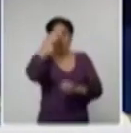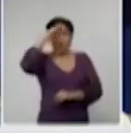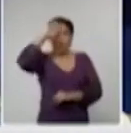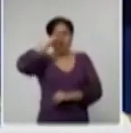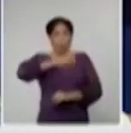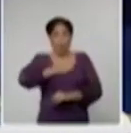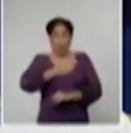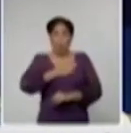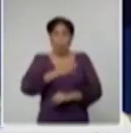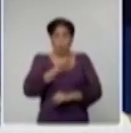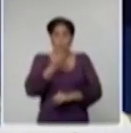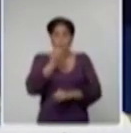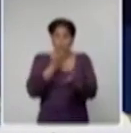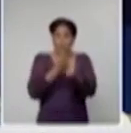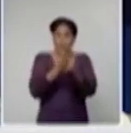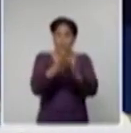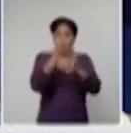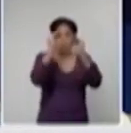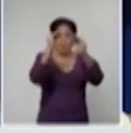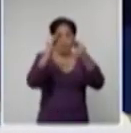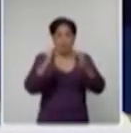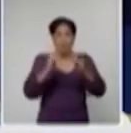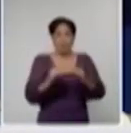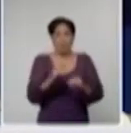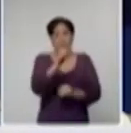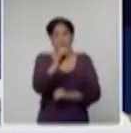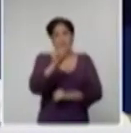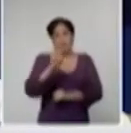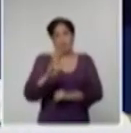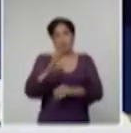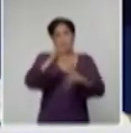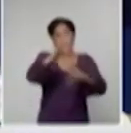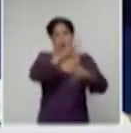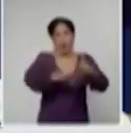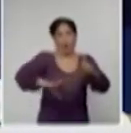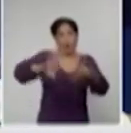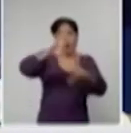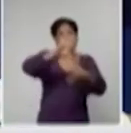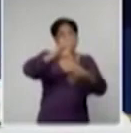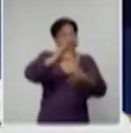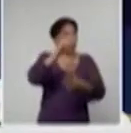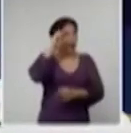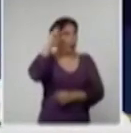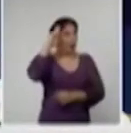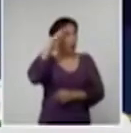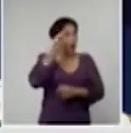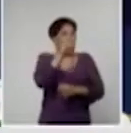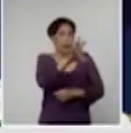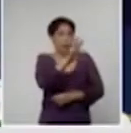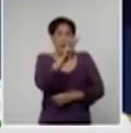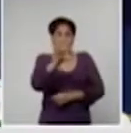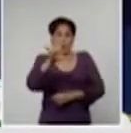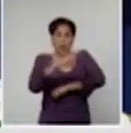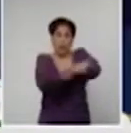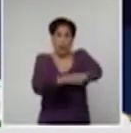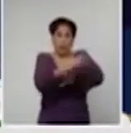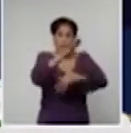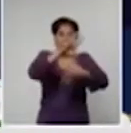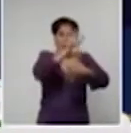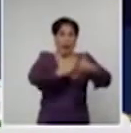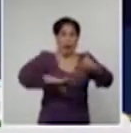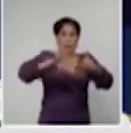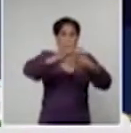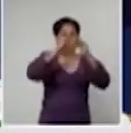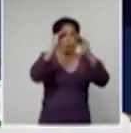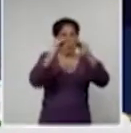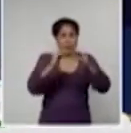an evolution that we have tracked following the month. What you see in red is the cases that have